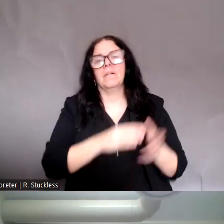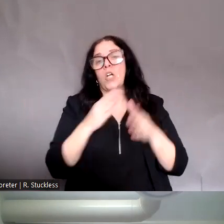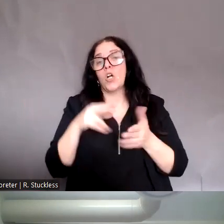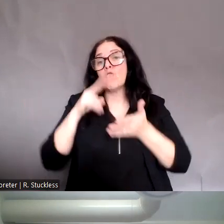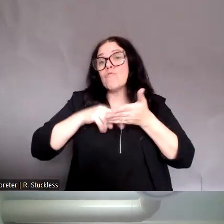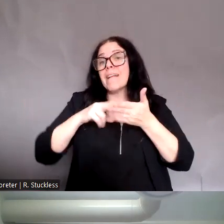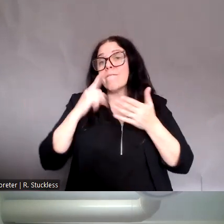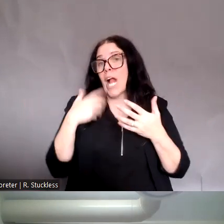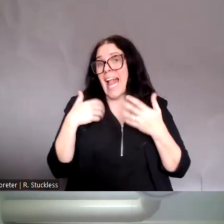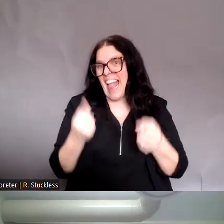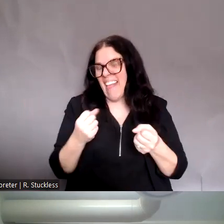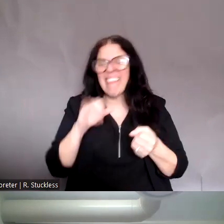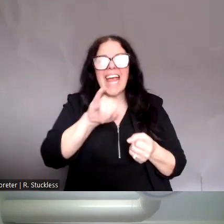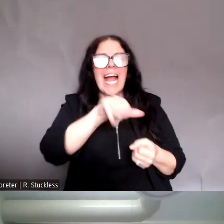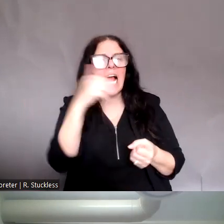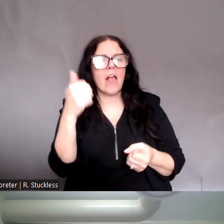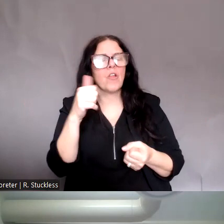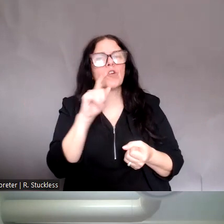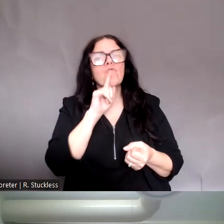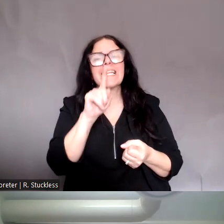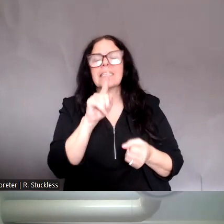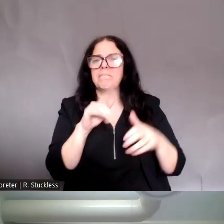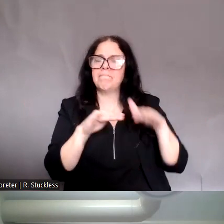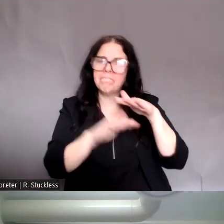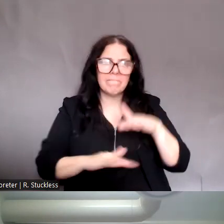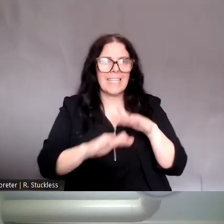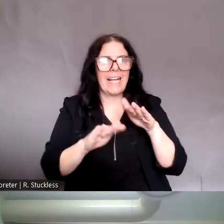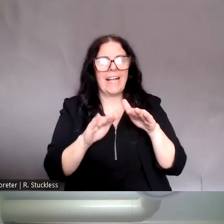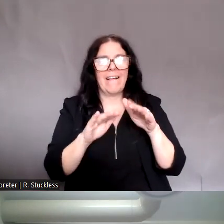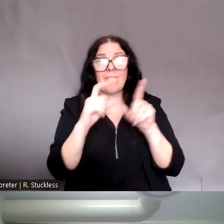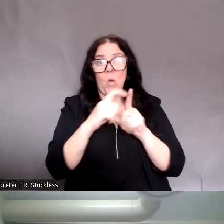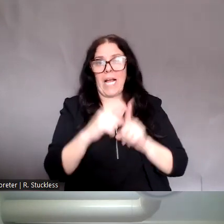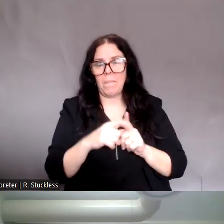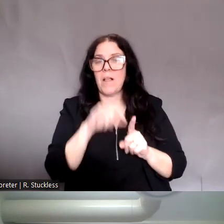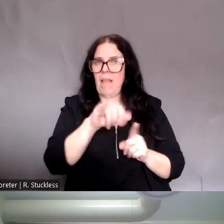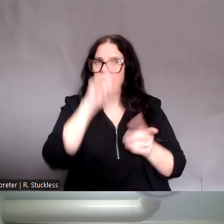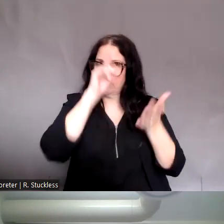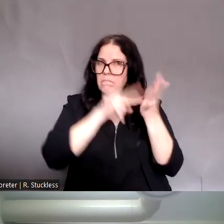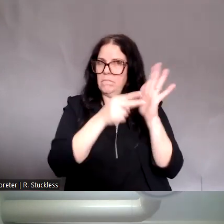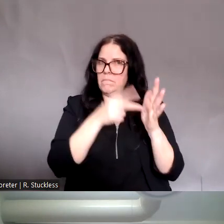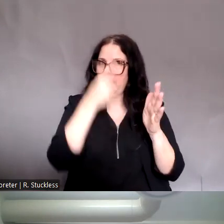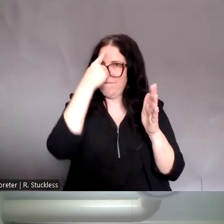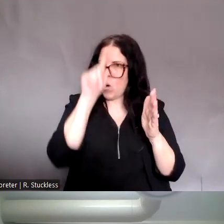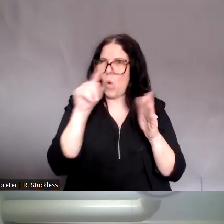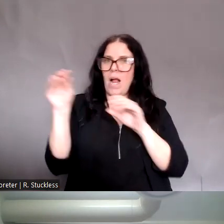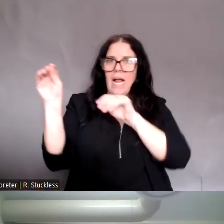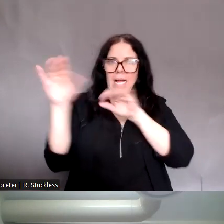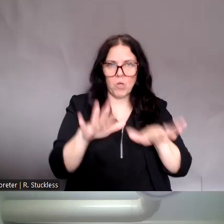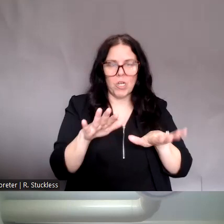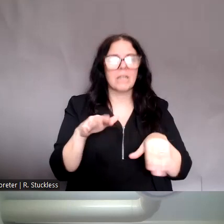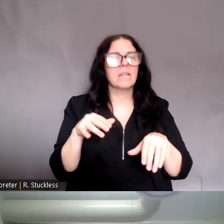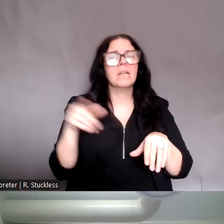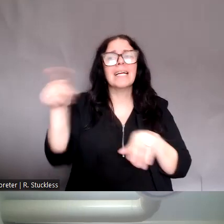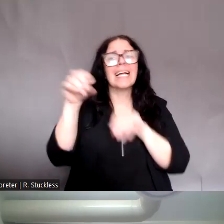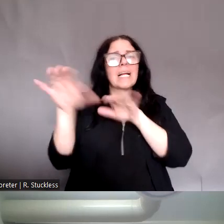very, very low-level vocabulary program that was geared toward immigrants in that were already taking programs